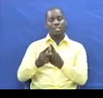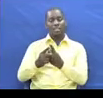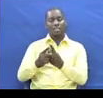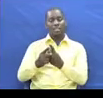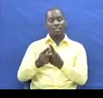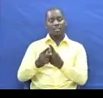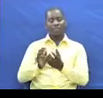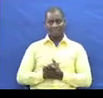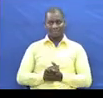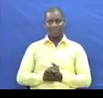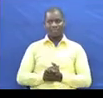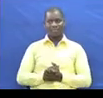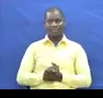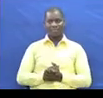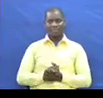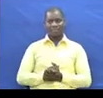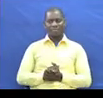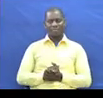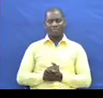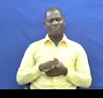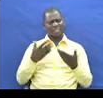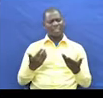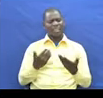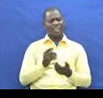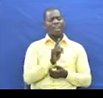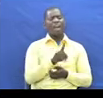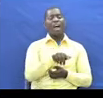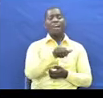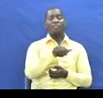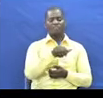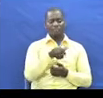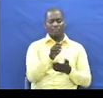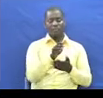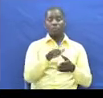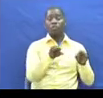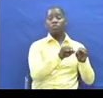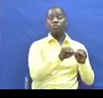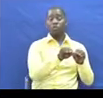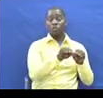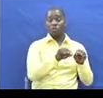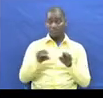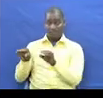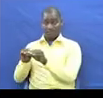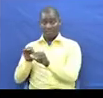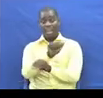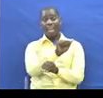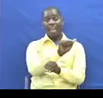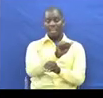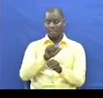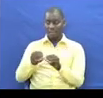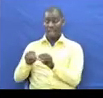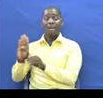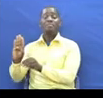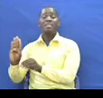Let us have two sets. Set A and B, such